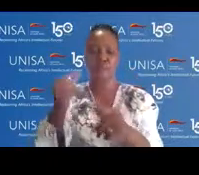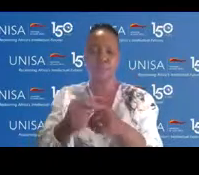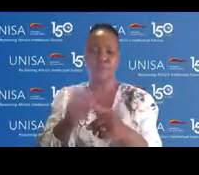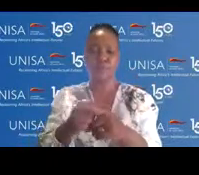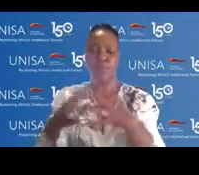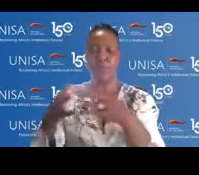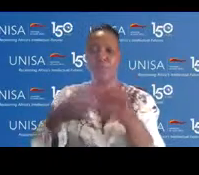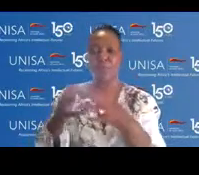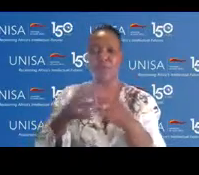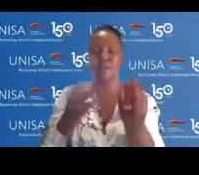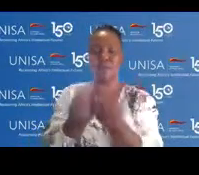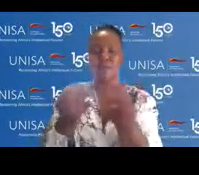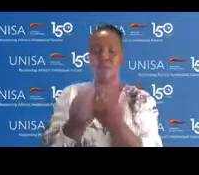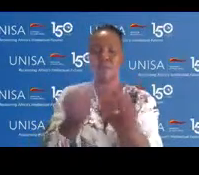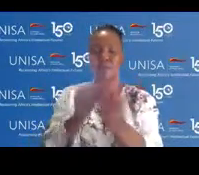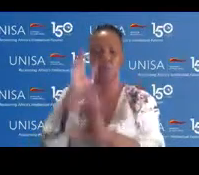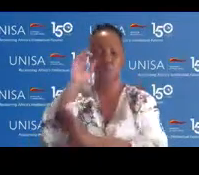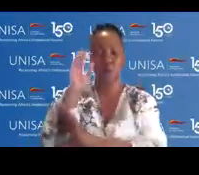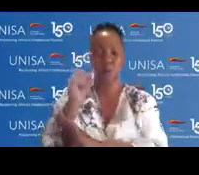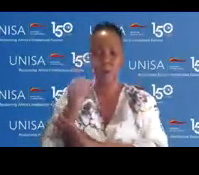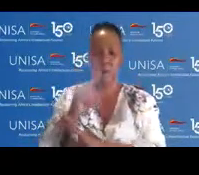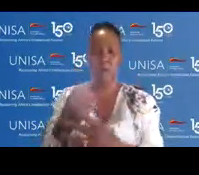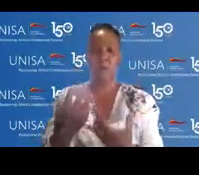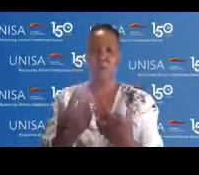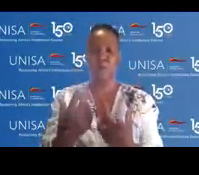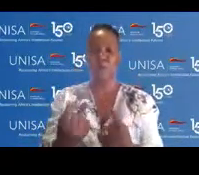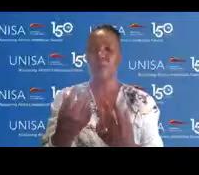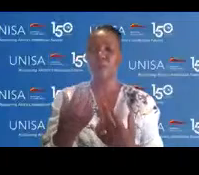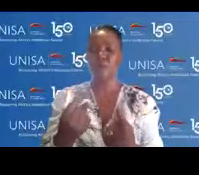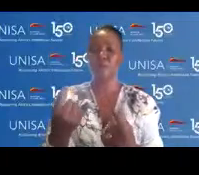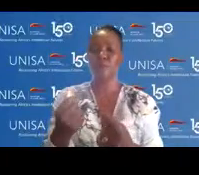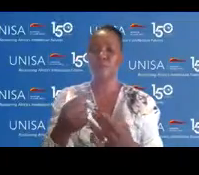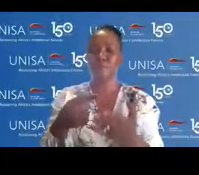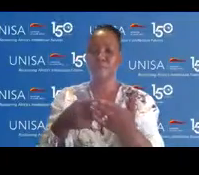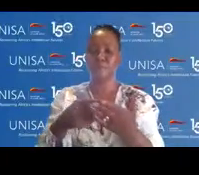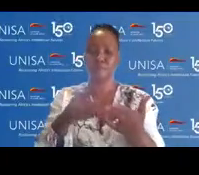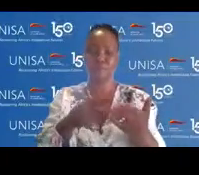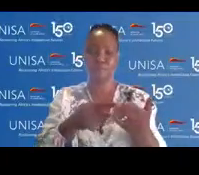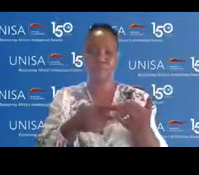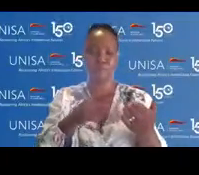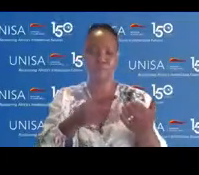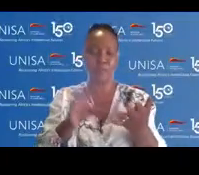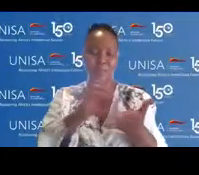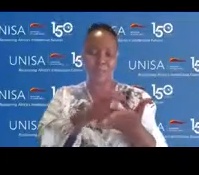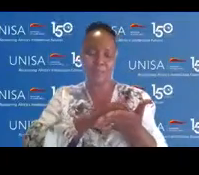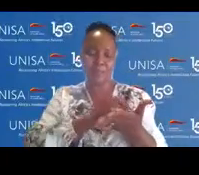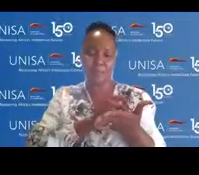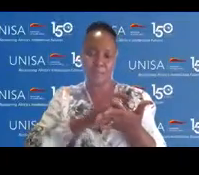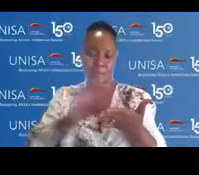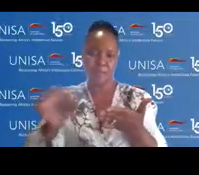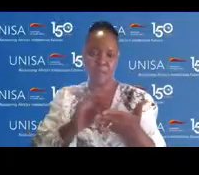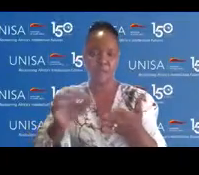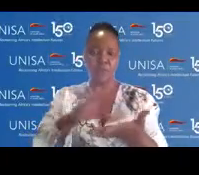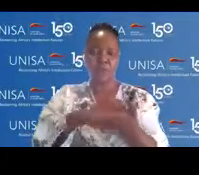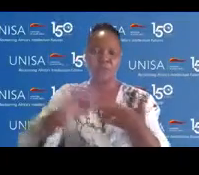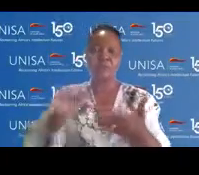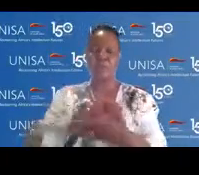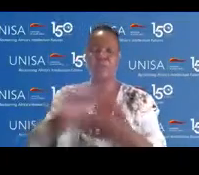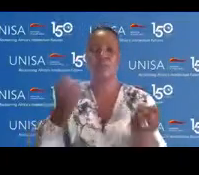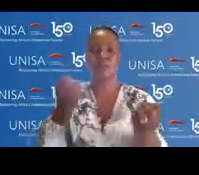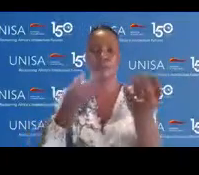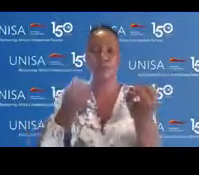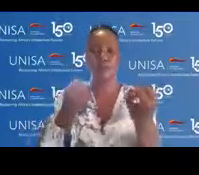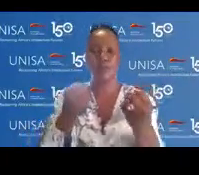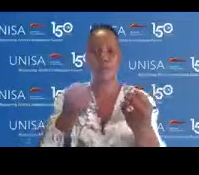you remembered. You can actually just tick these blocks and then it will automatically clear them now when you delete the data. So if you accidentally say